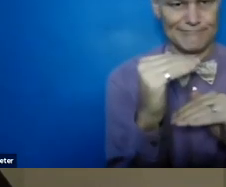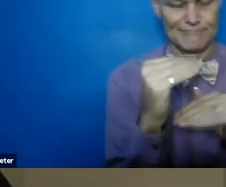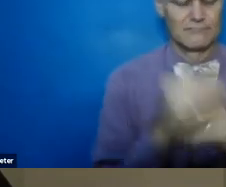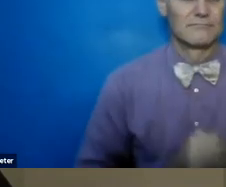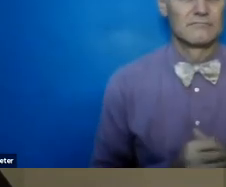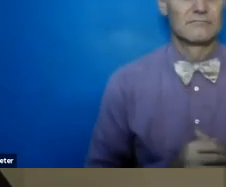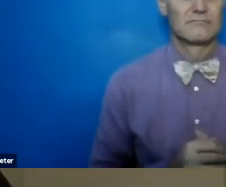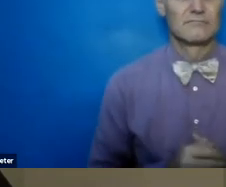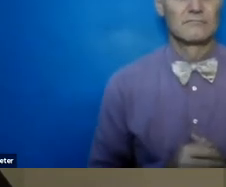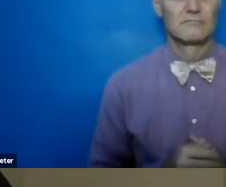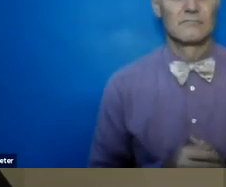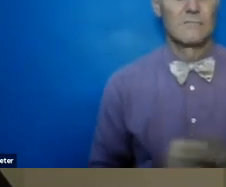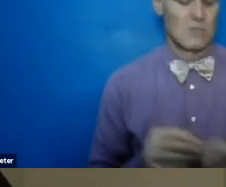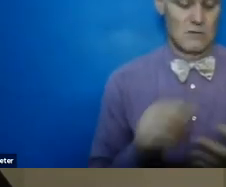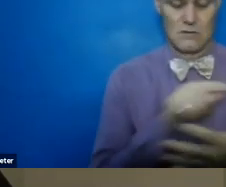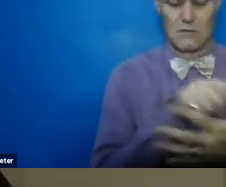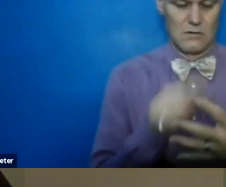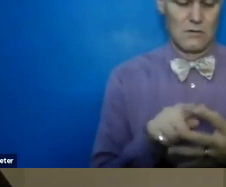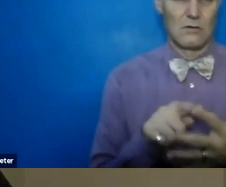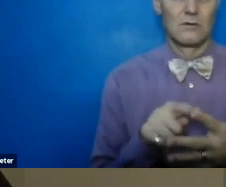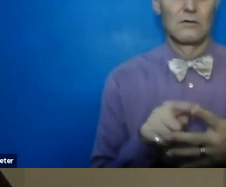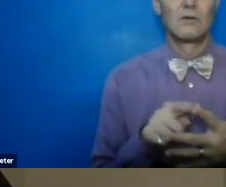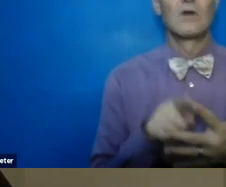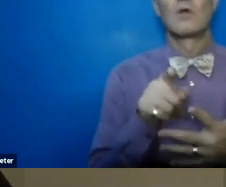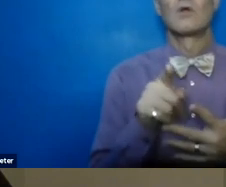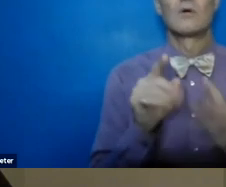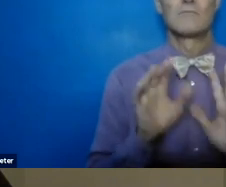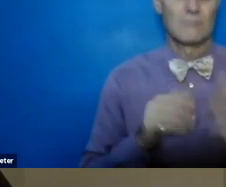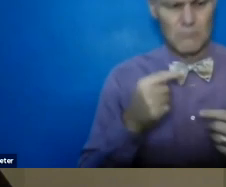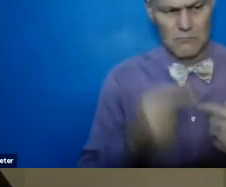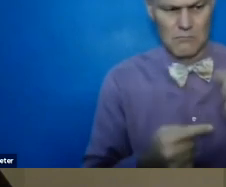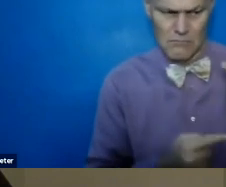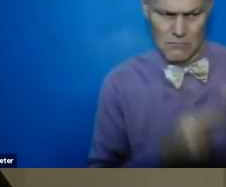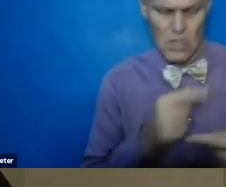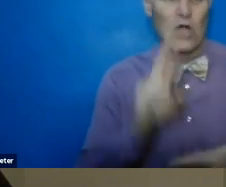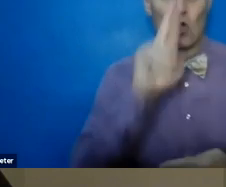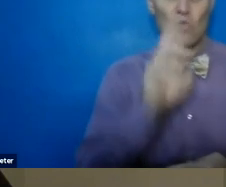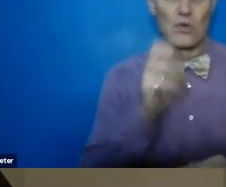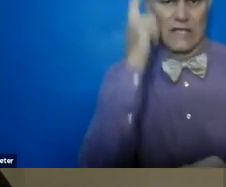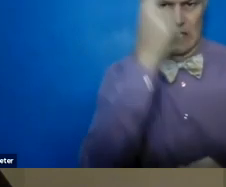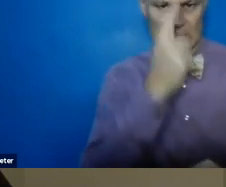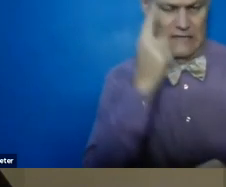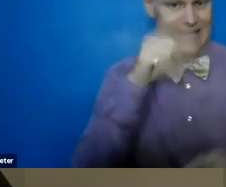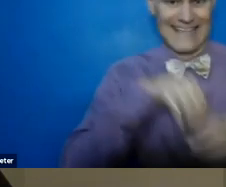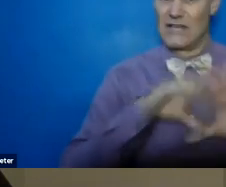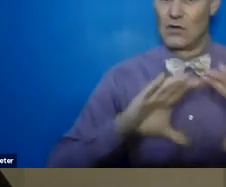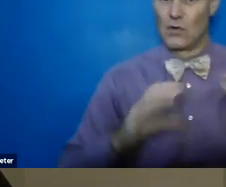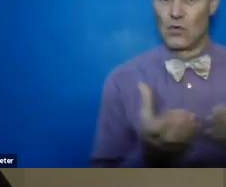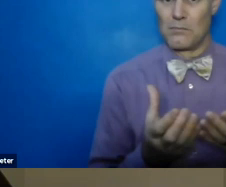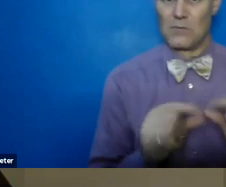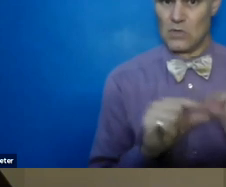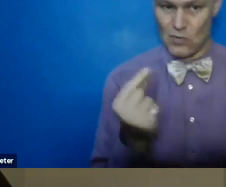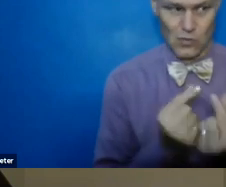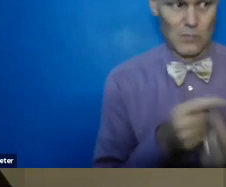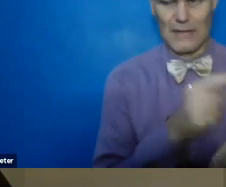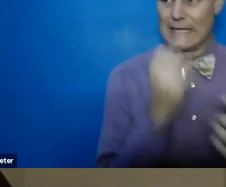The second is that you're moving people through a process of rethinking these ideas in a group, and in a group that matters to them,